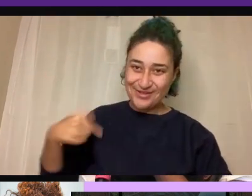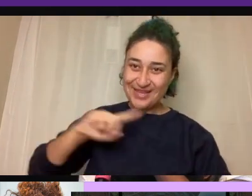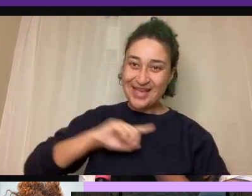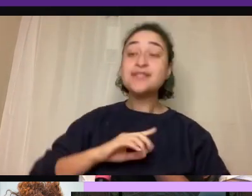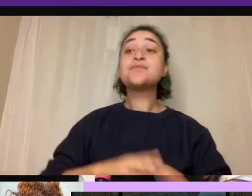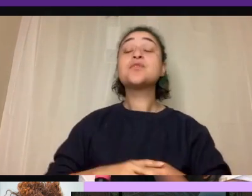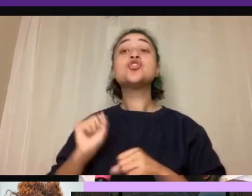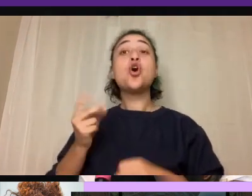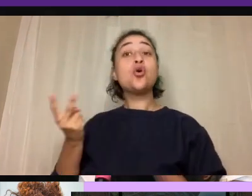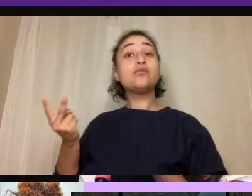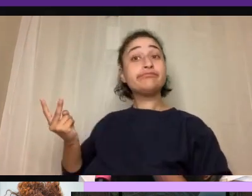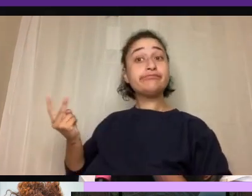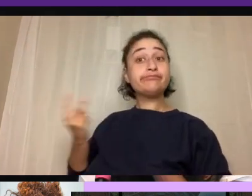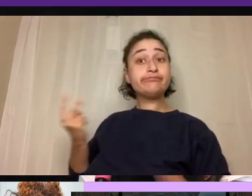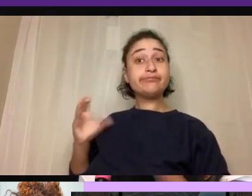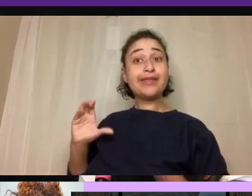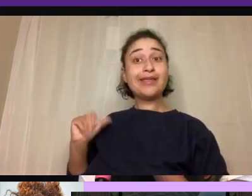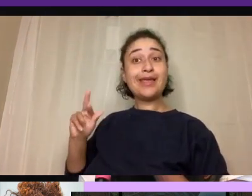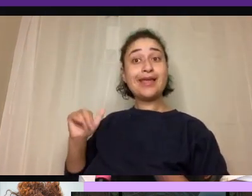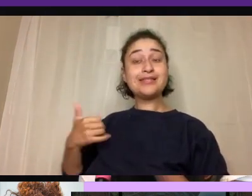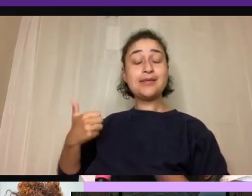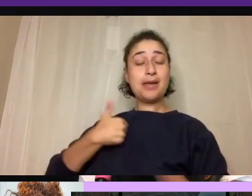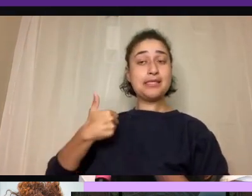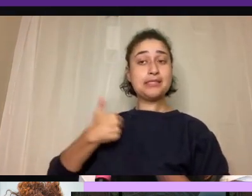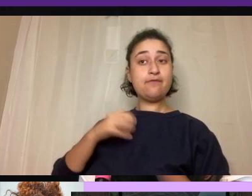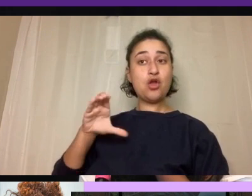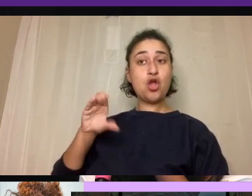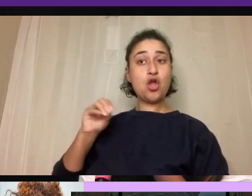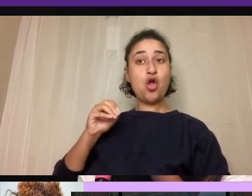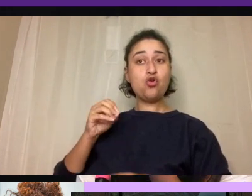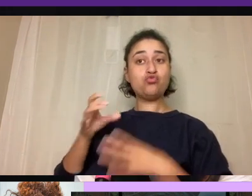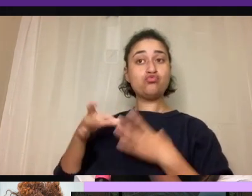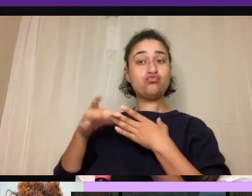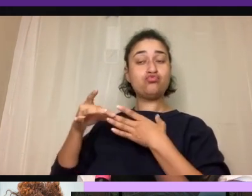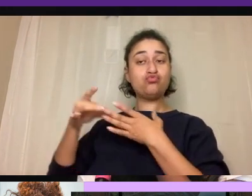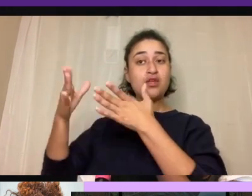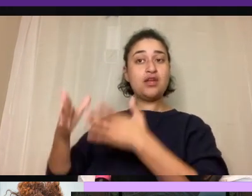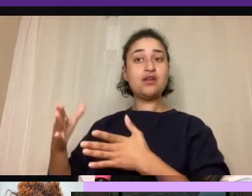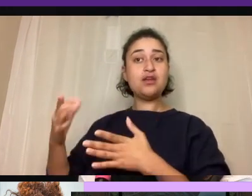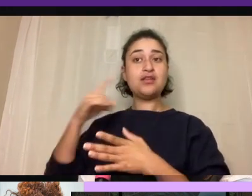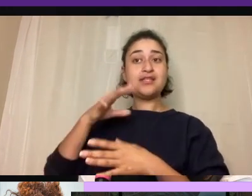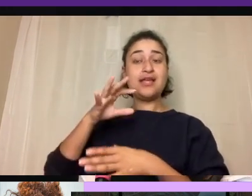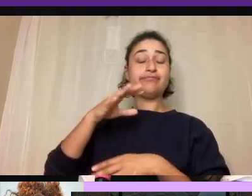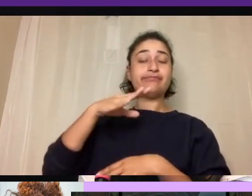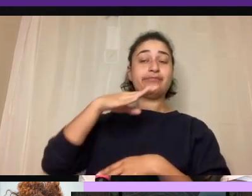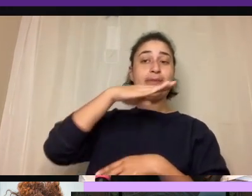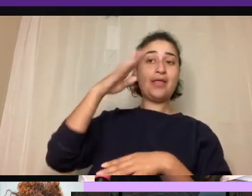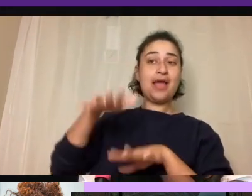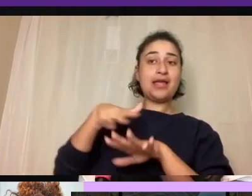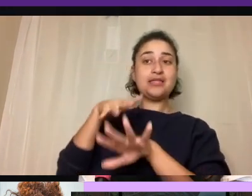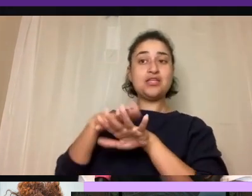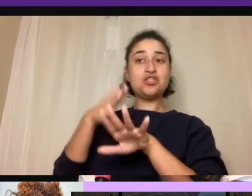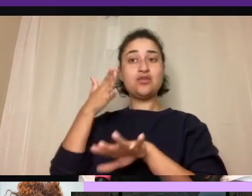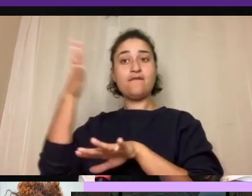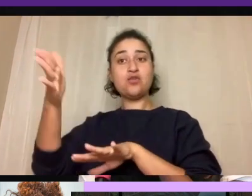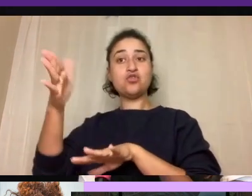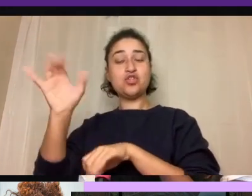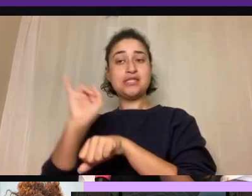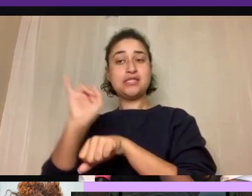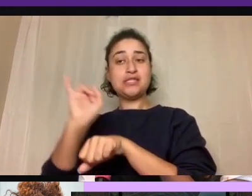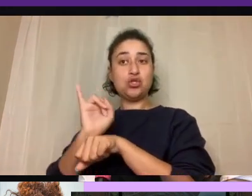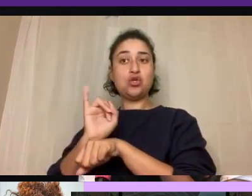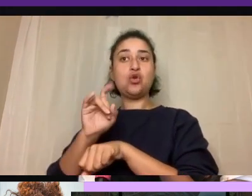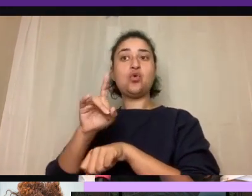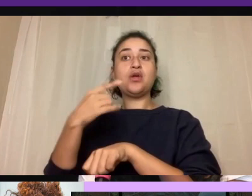are co-directors at the Black and Indigenous Feminist Futures Institute, which, to be fully transparent, is a grantee of